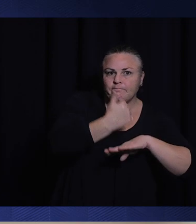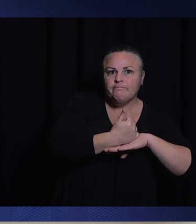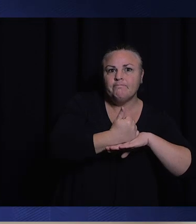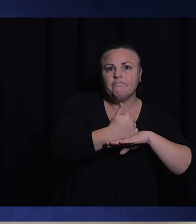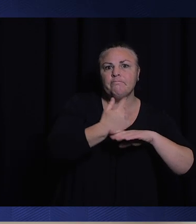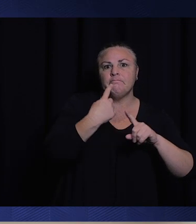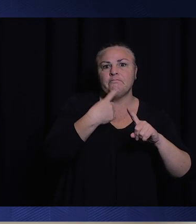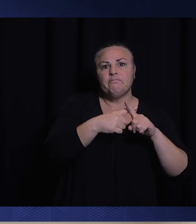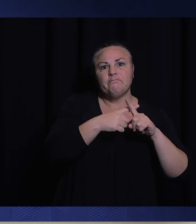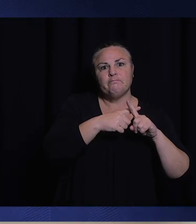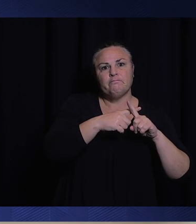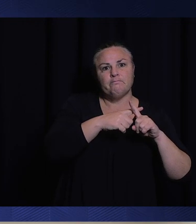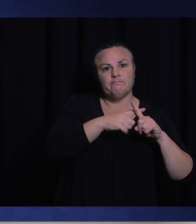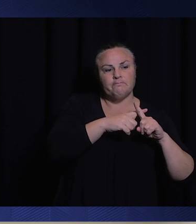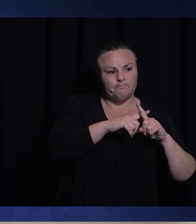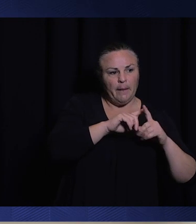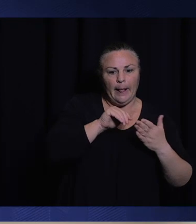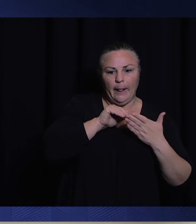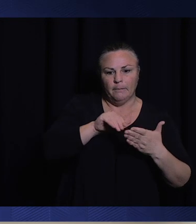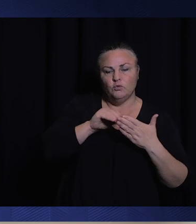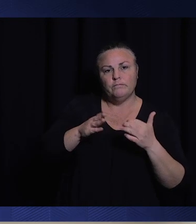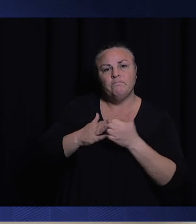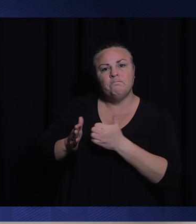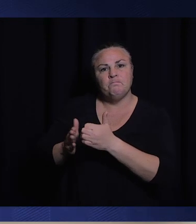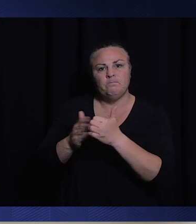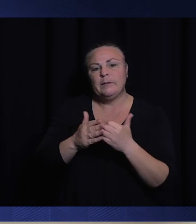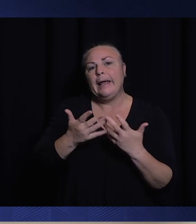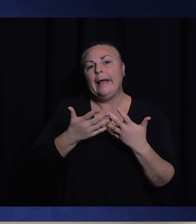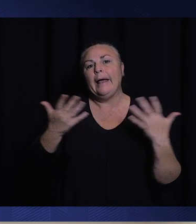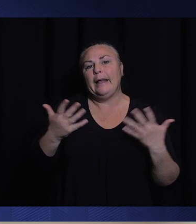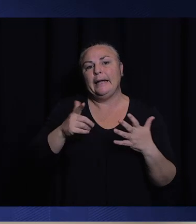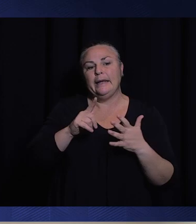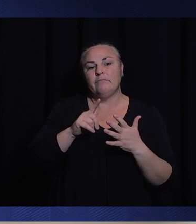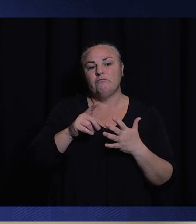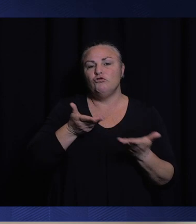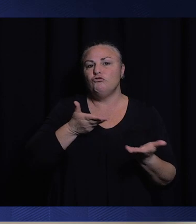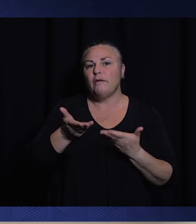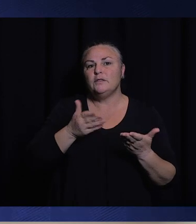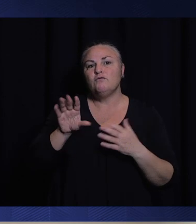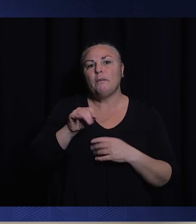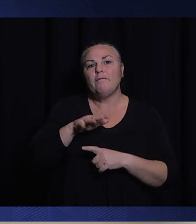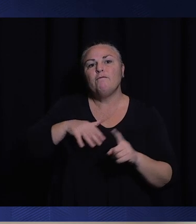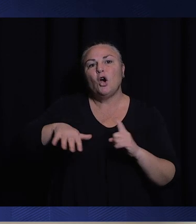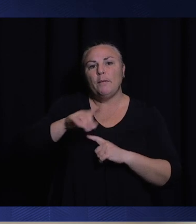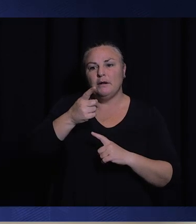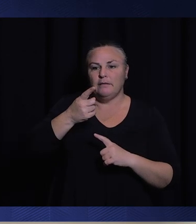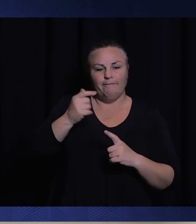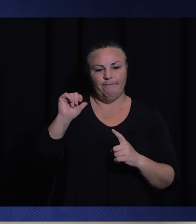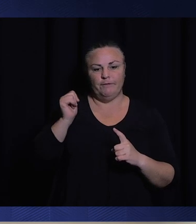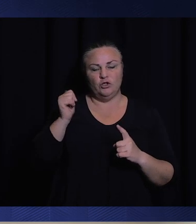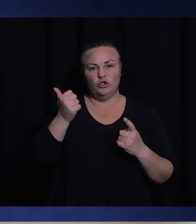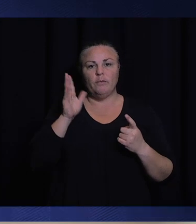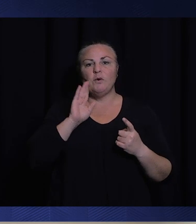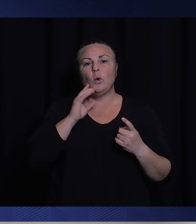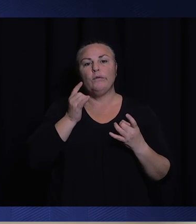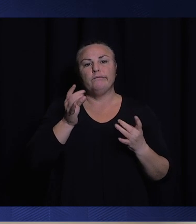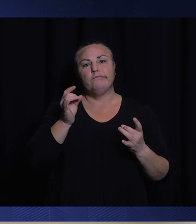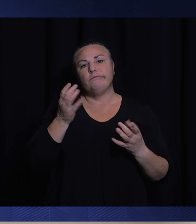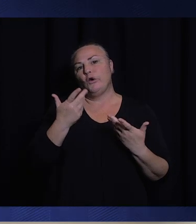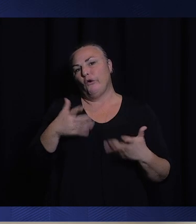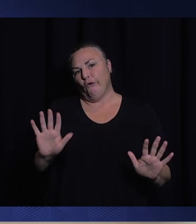and wastewater harvesting and reuse, and to provide and create productive